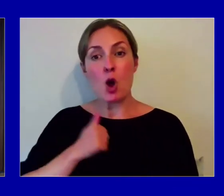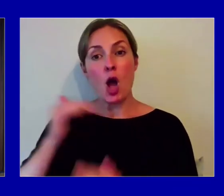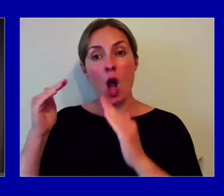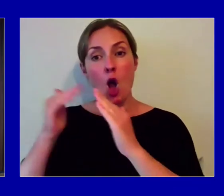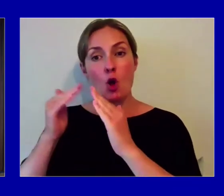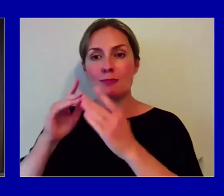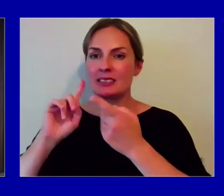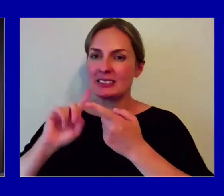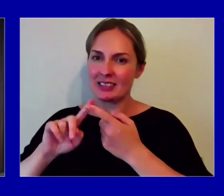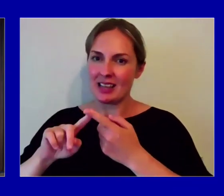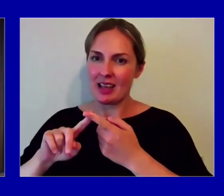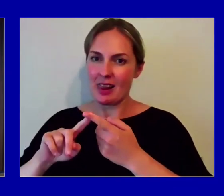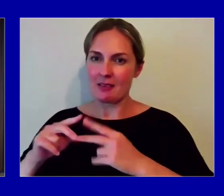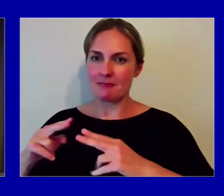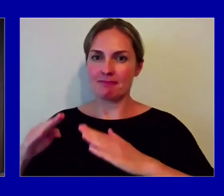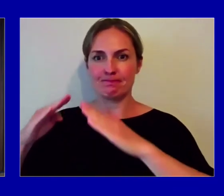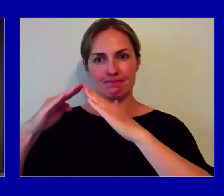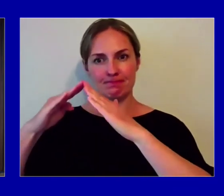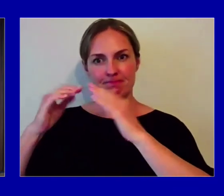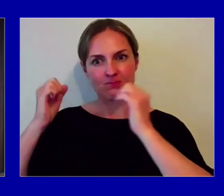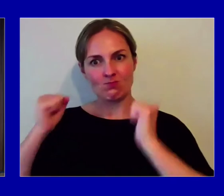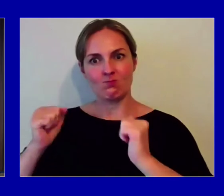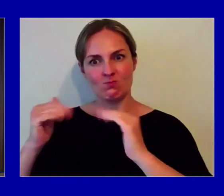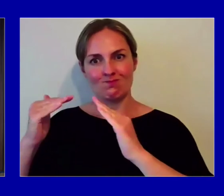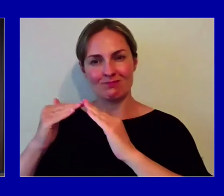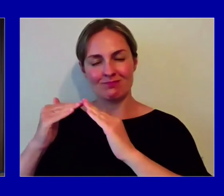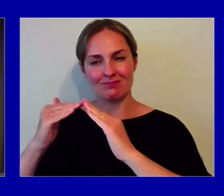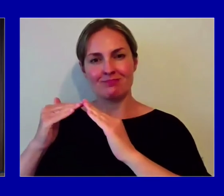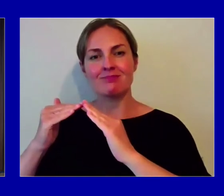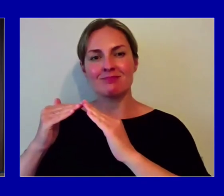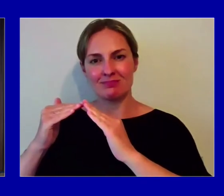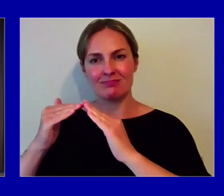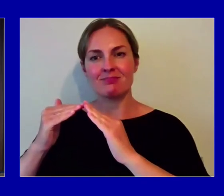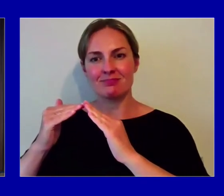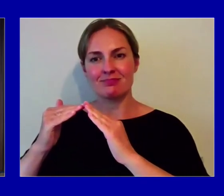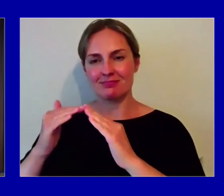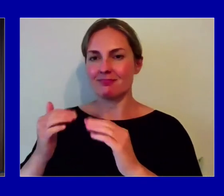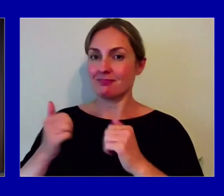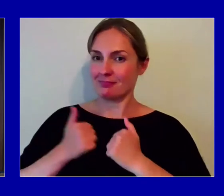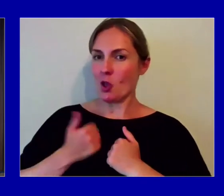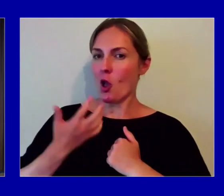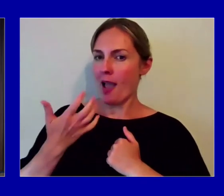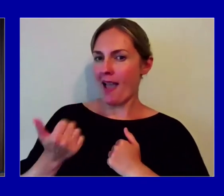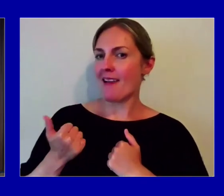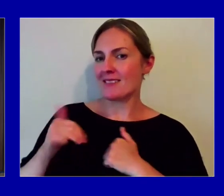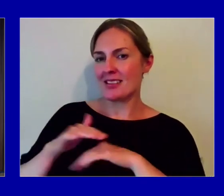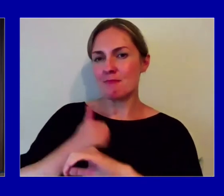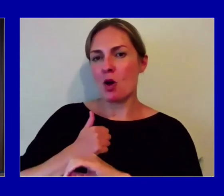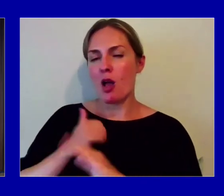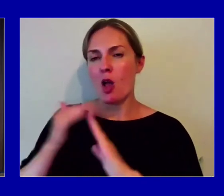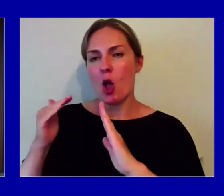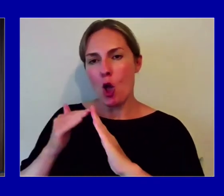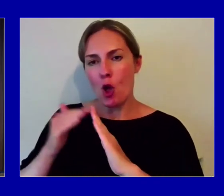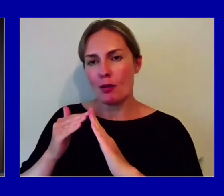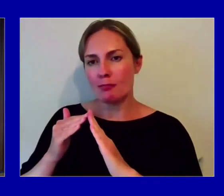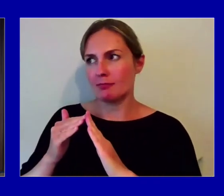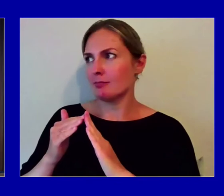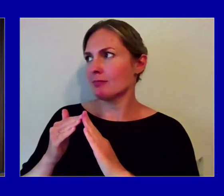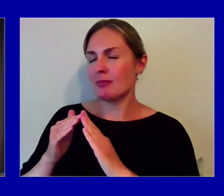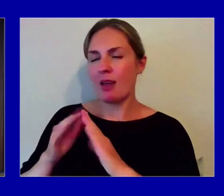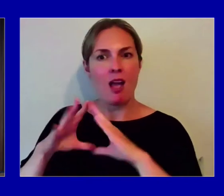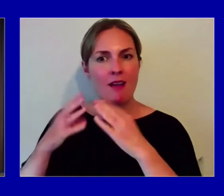own teacups and table, uh, you're at a huge advantage to people who haven't. So we had